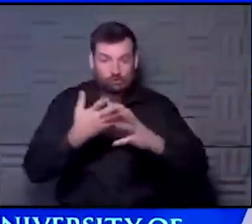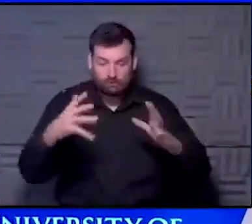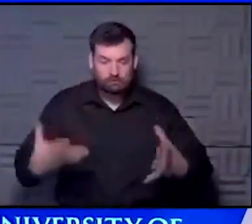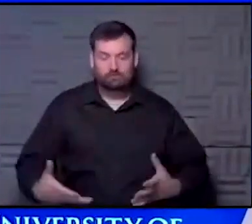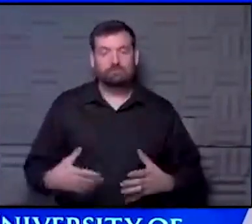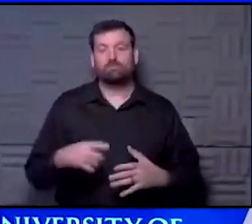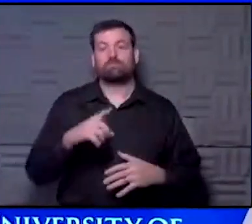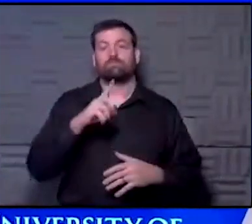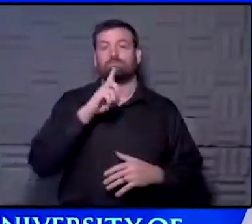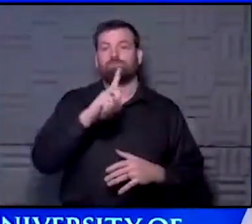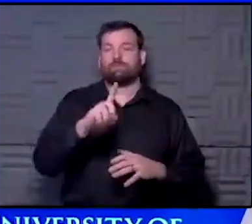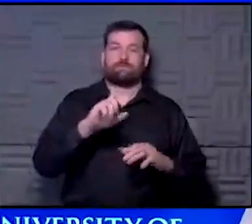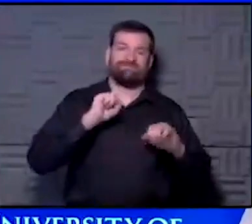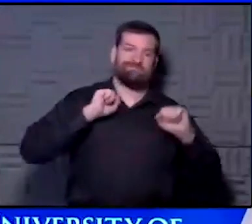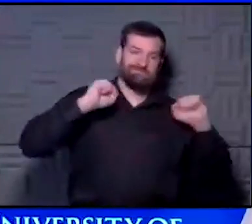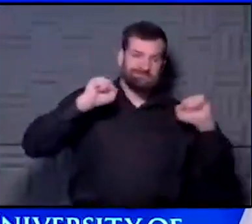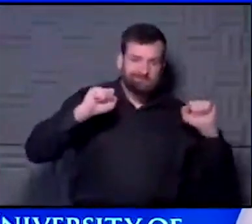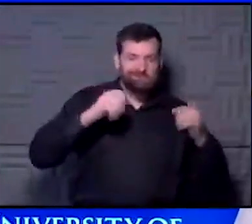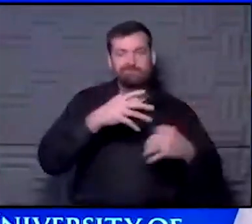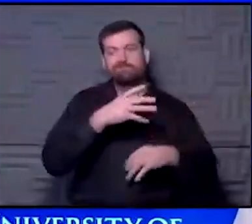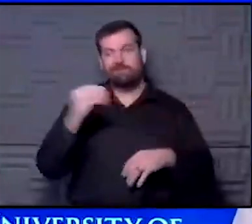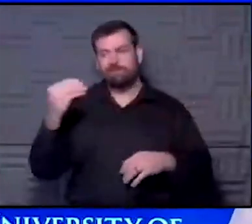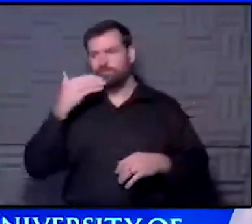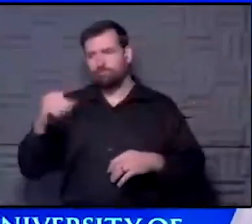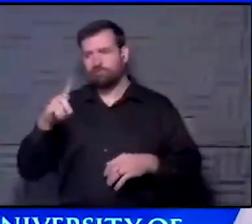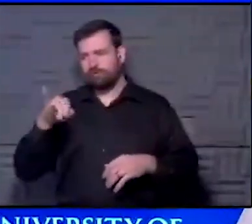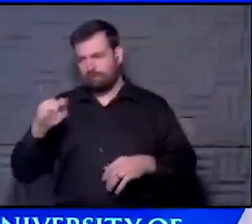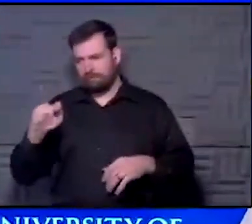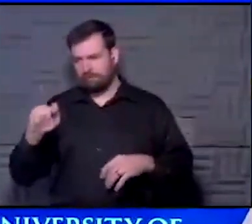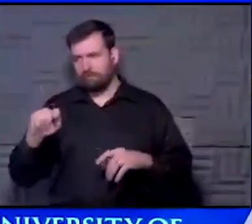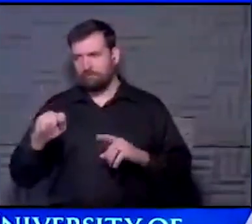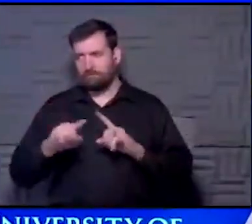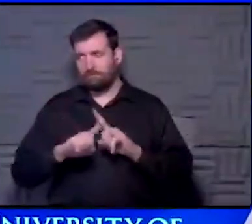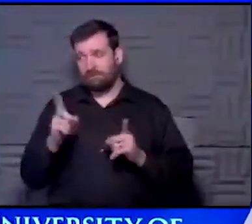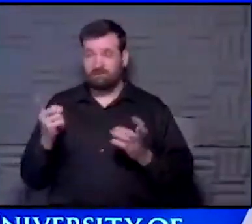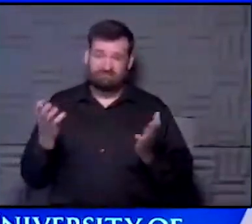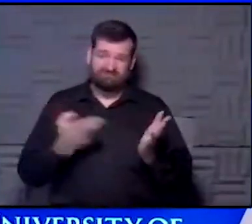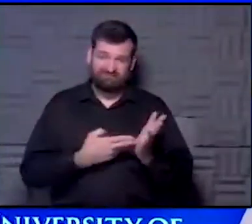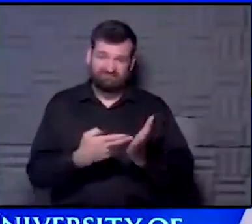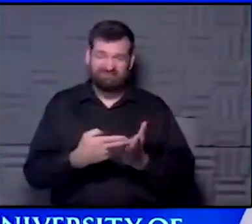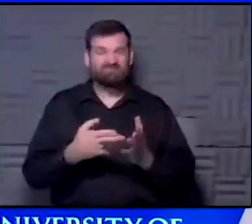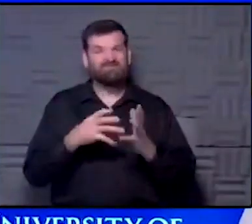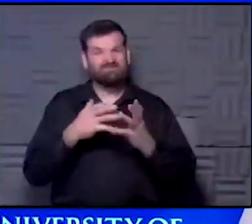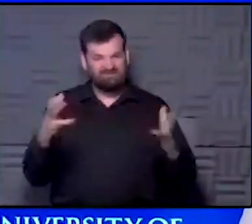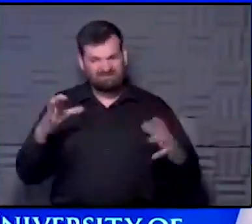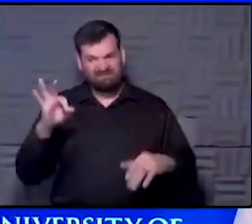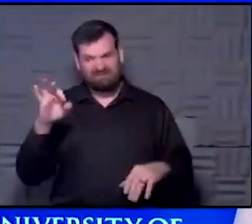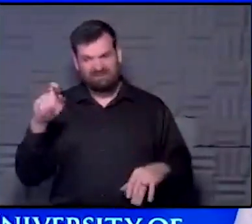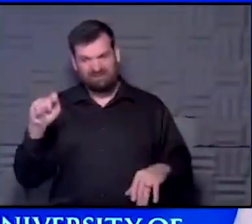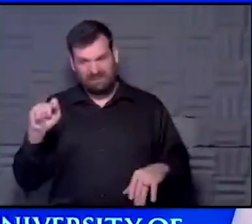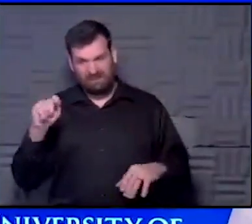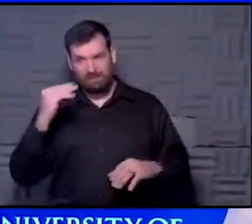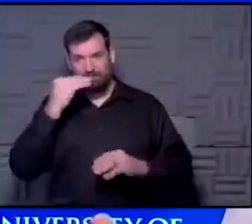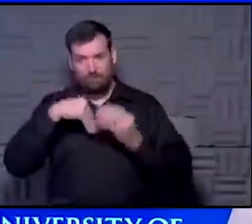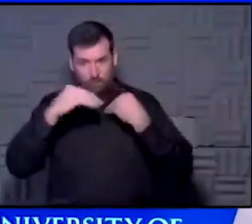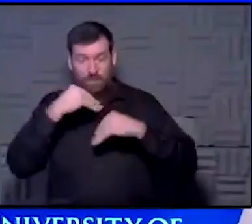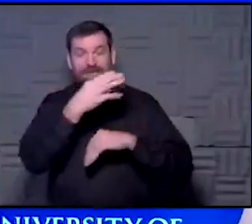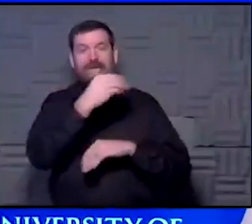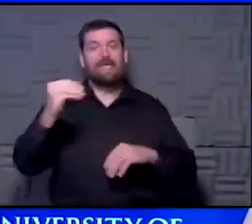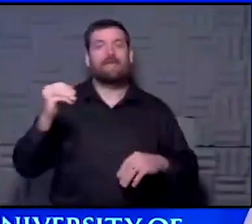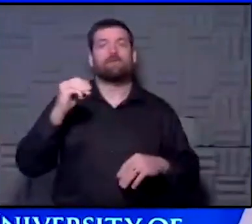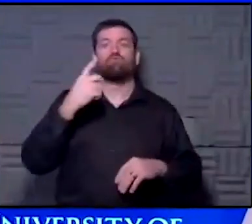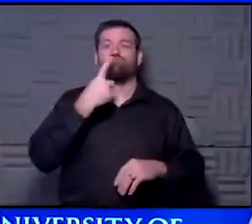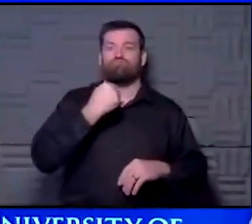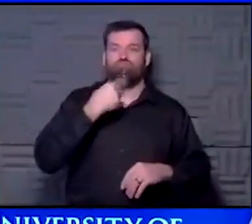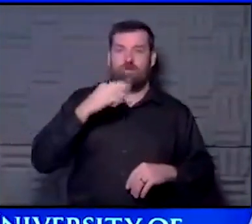have a combination of exercise and a Right. good diet, but frankly, a lot of fatty food too. Yeah. And some red wine. Okay.